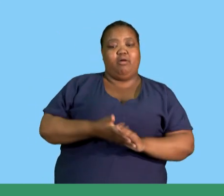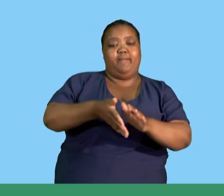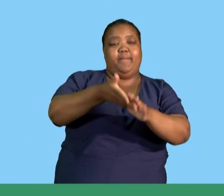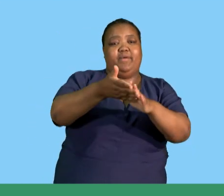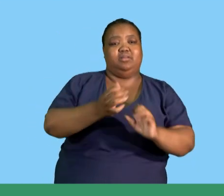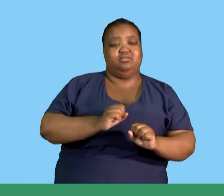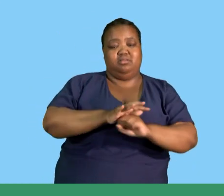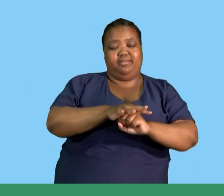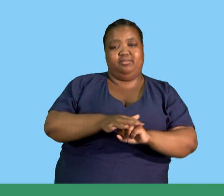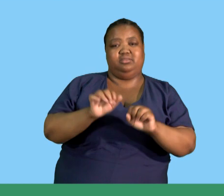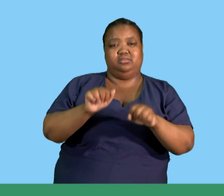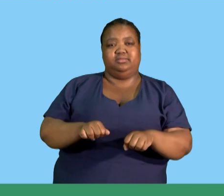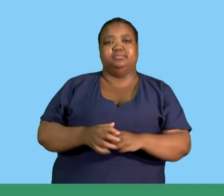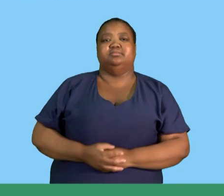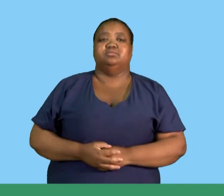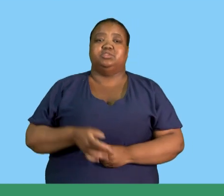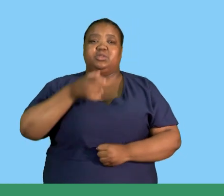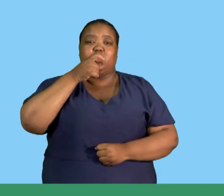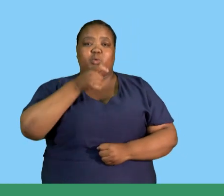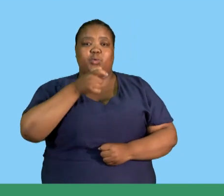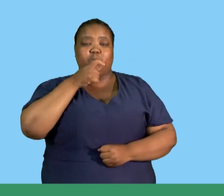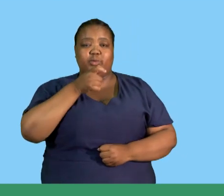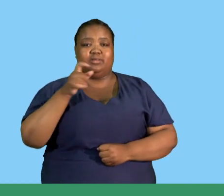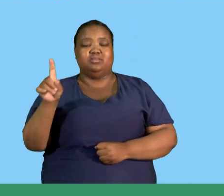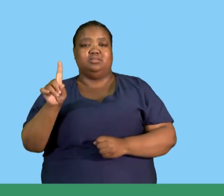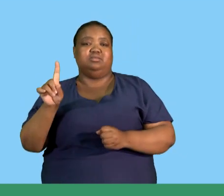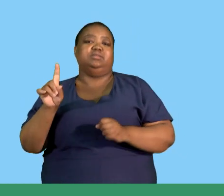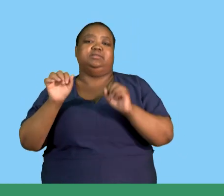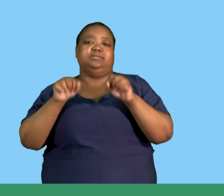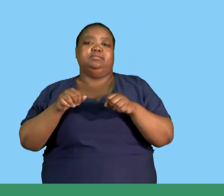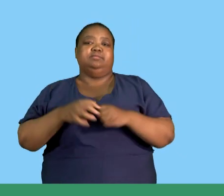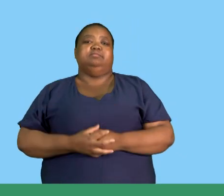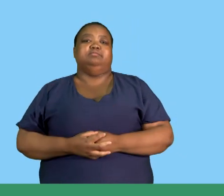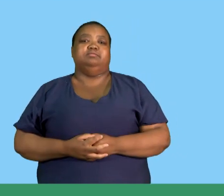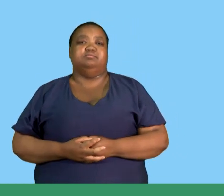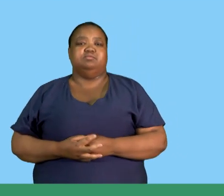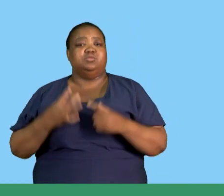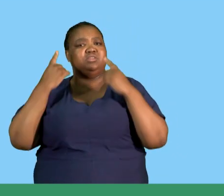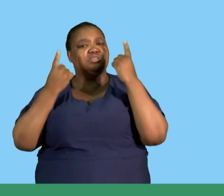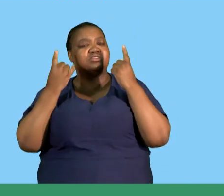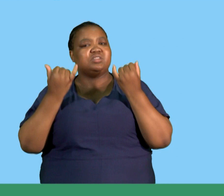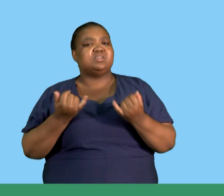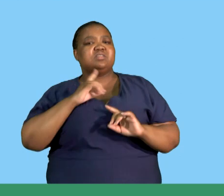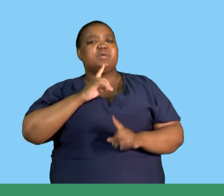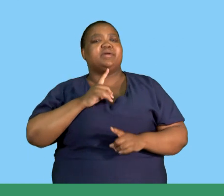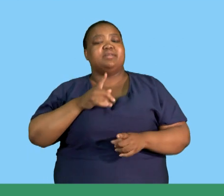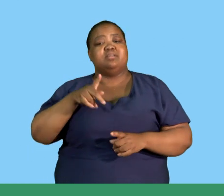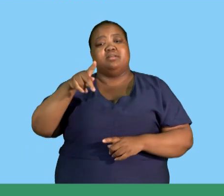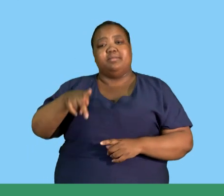The government policies. So you're looking out for the keywords from these challenges that you're given. So what do you think is the answer from